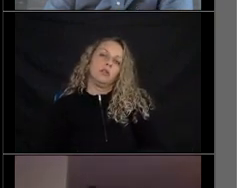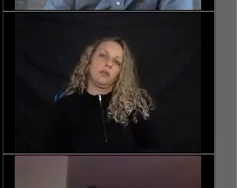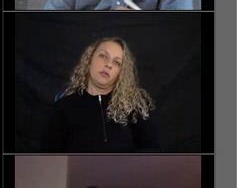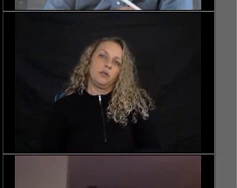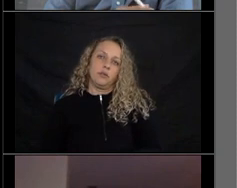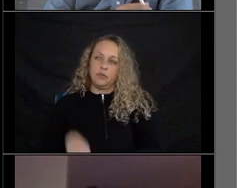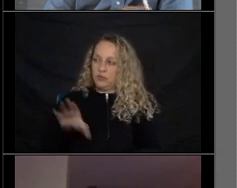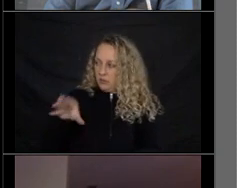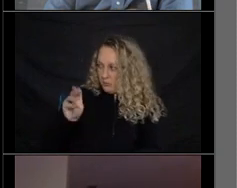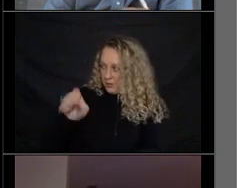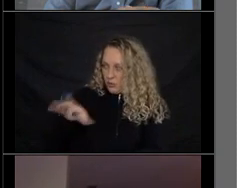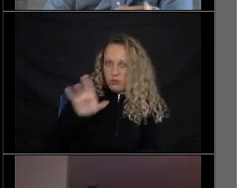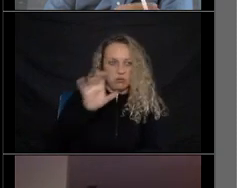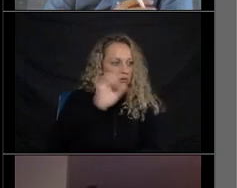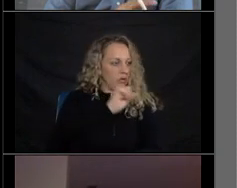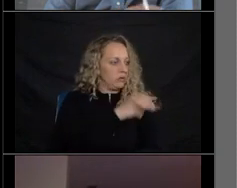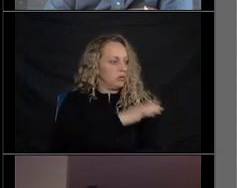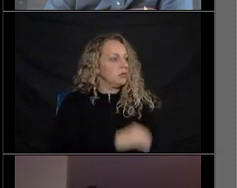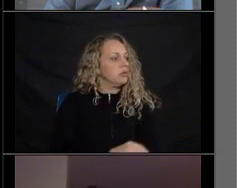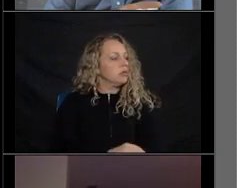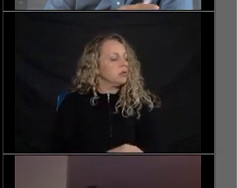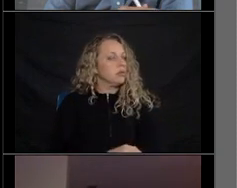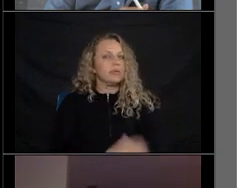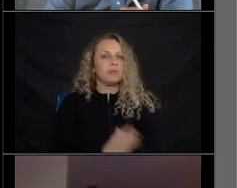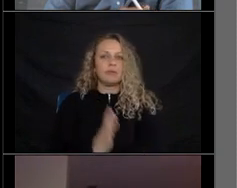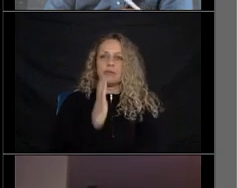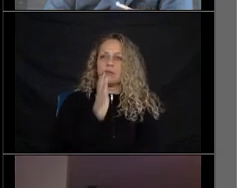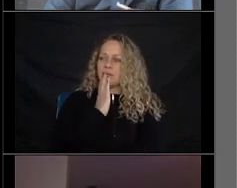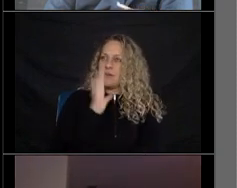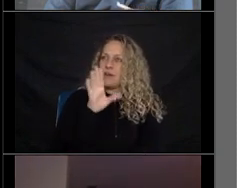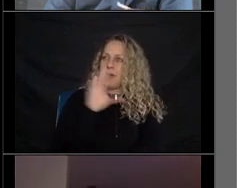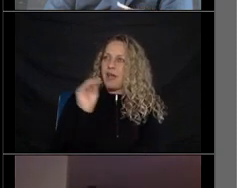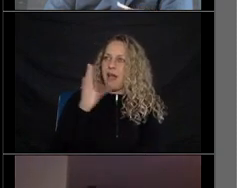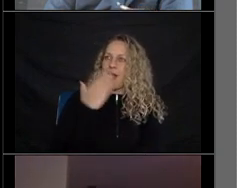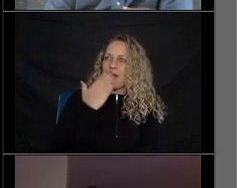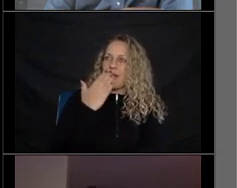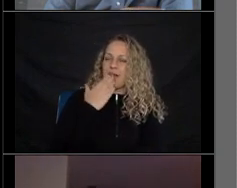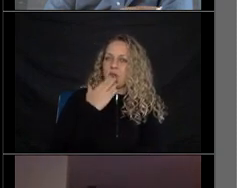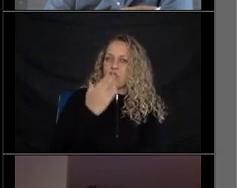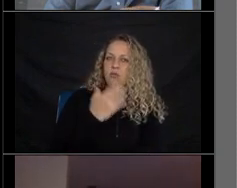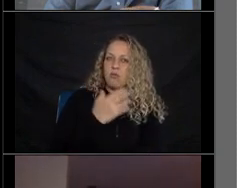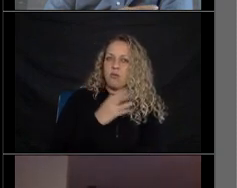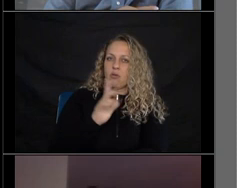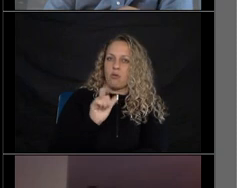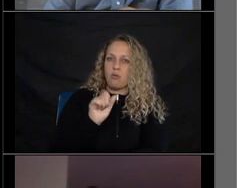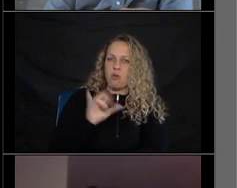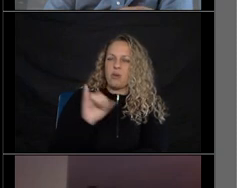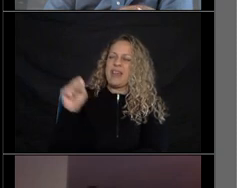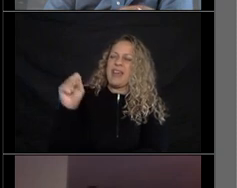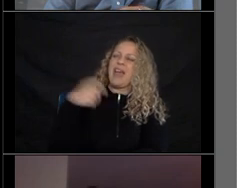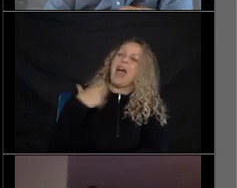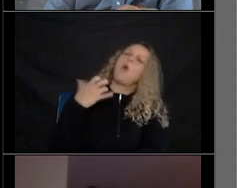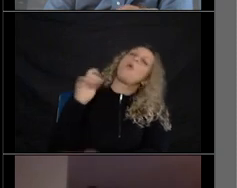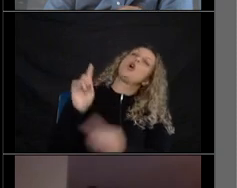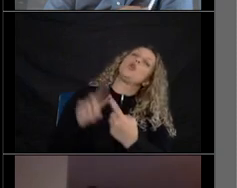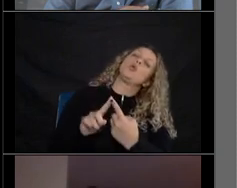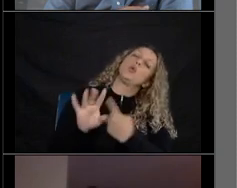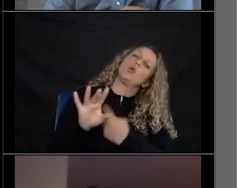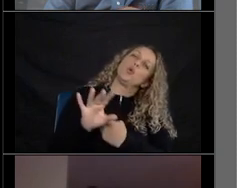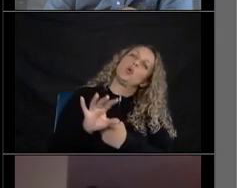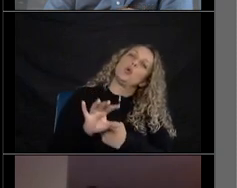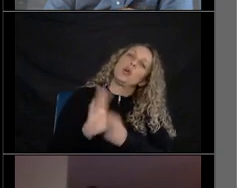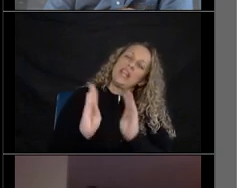Mayor? Yes. Thank you. And thank you, Lori. Yeah, I wanted to